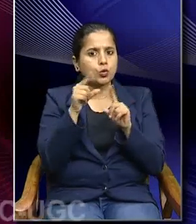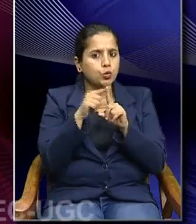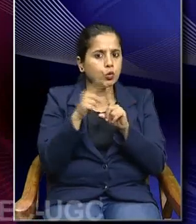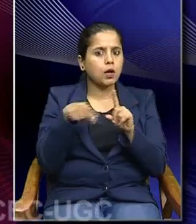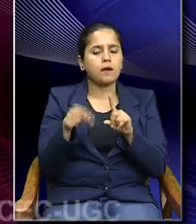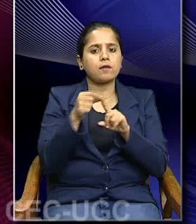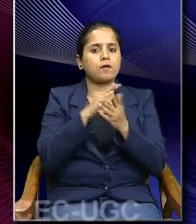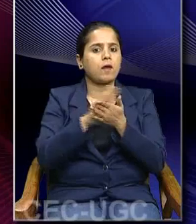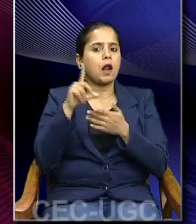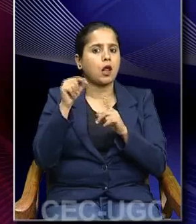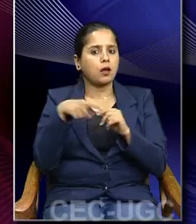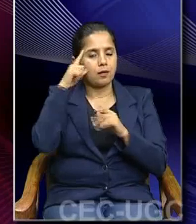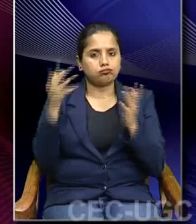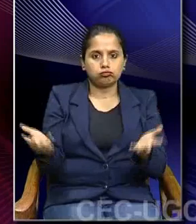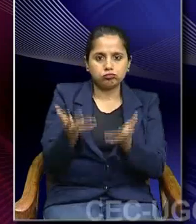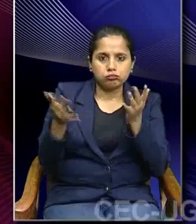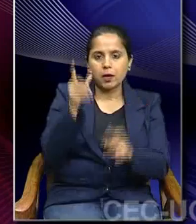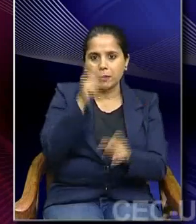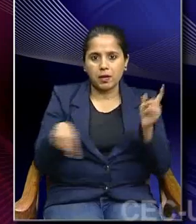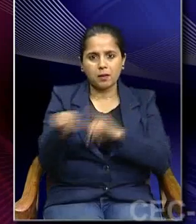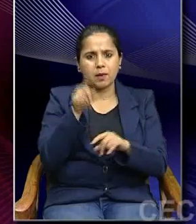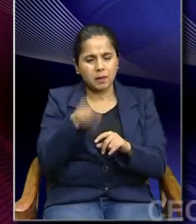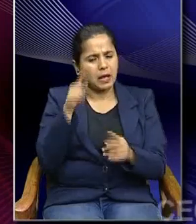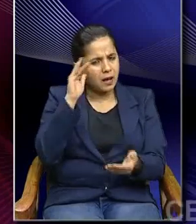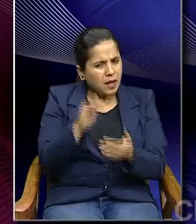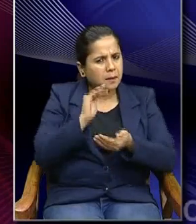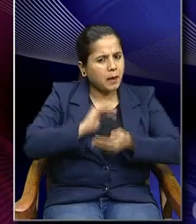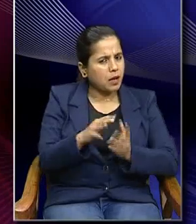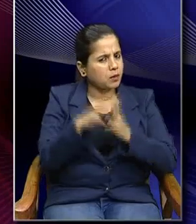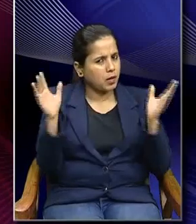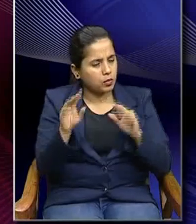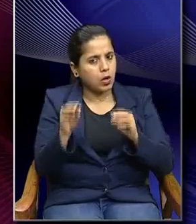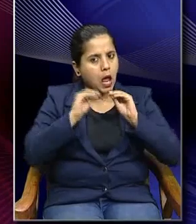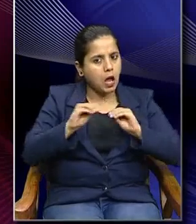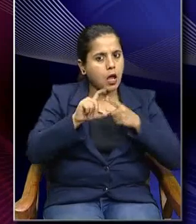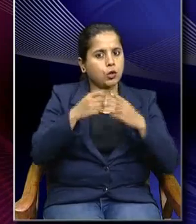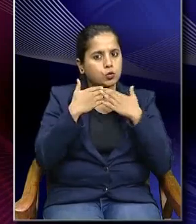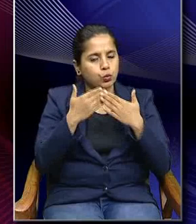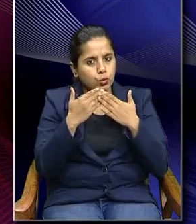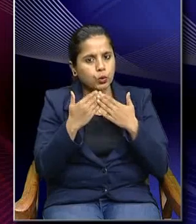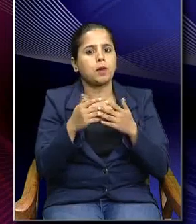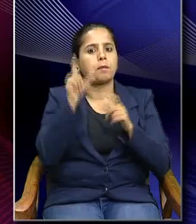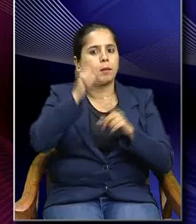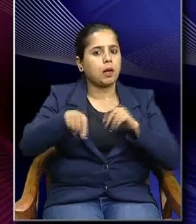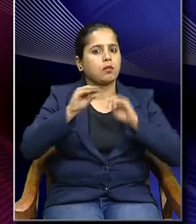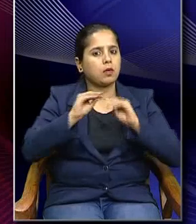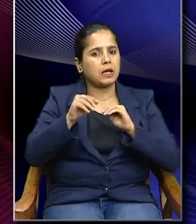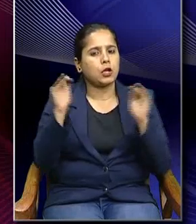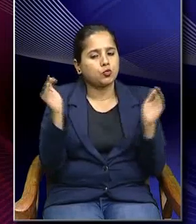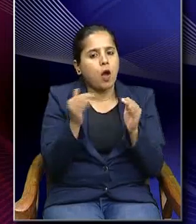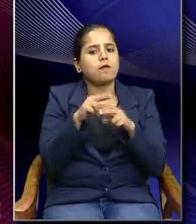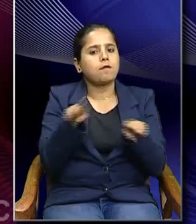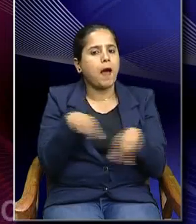is motivating people to have less children, education, educating people about small